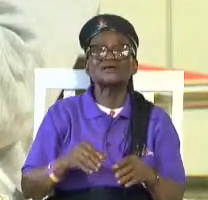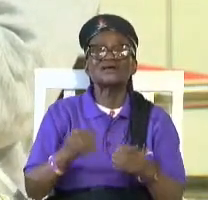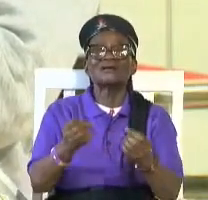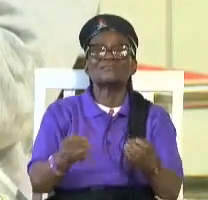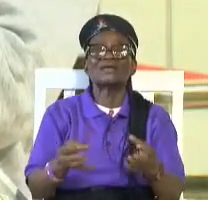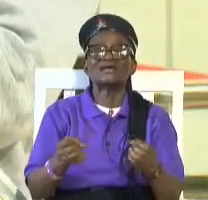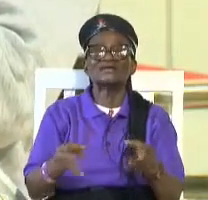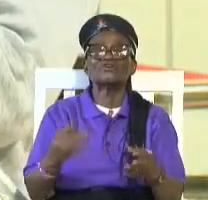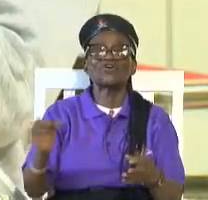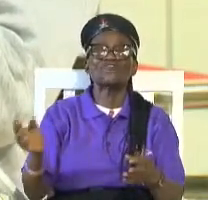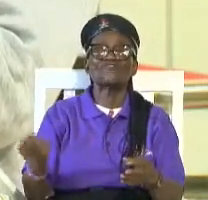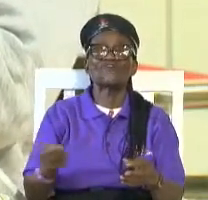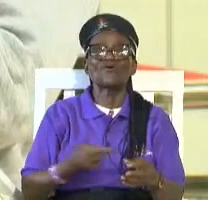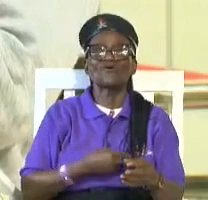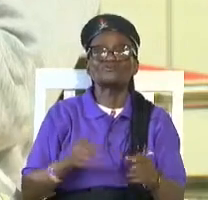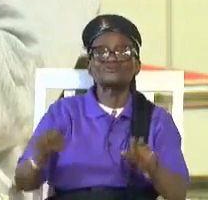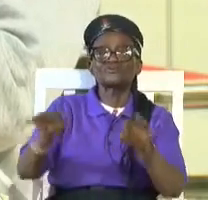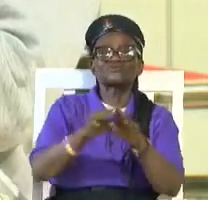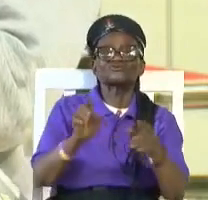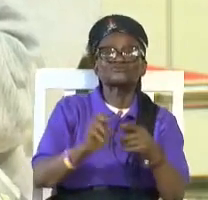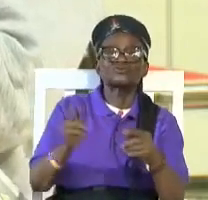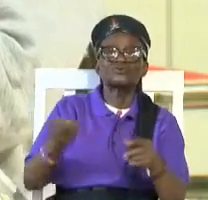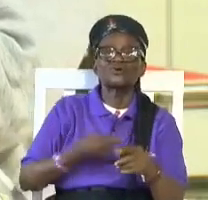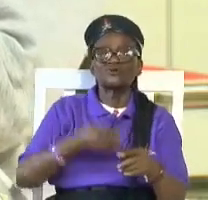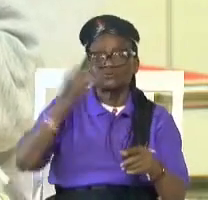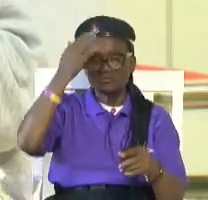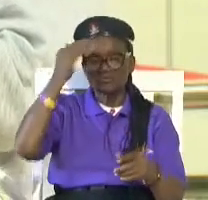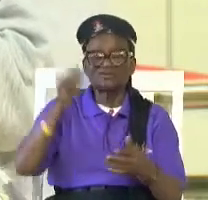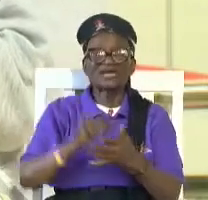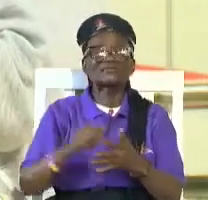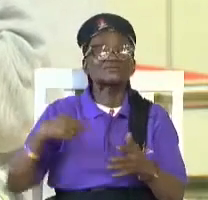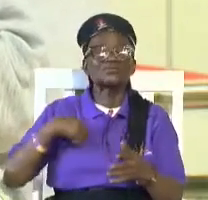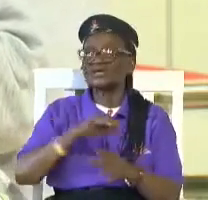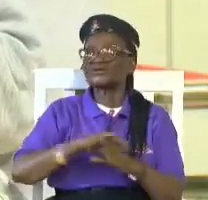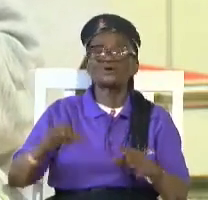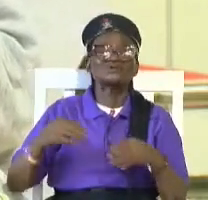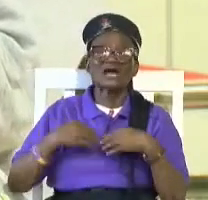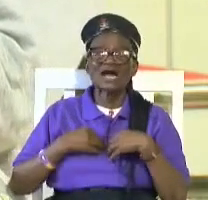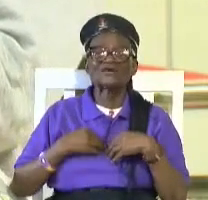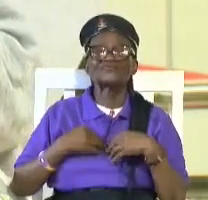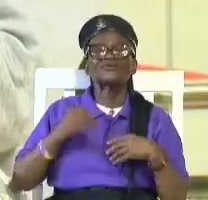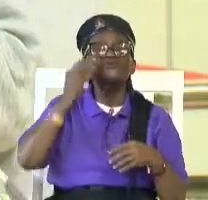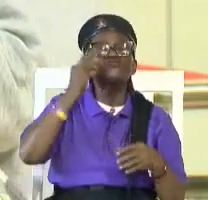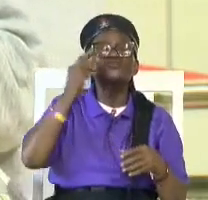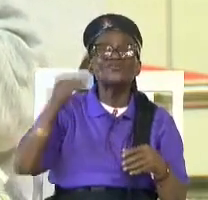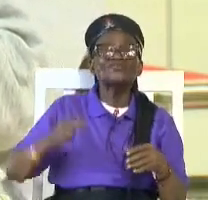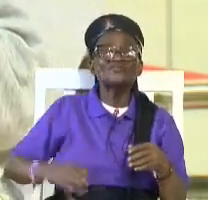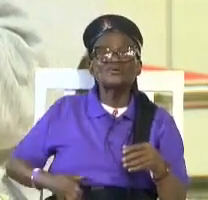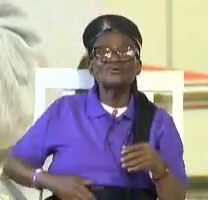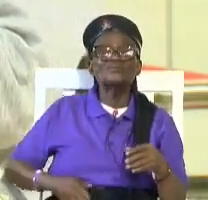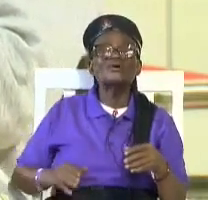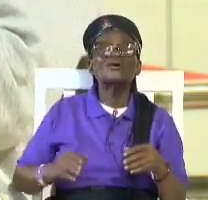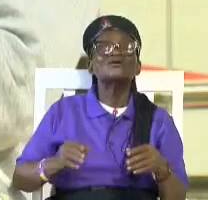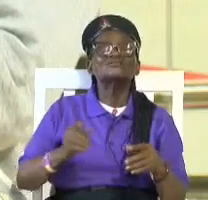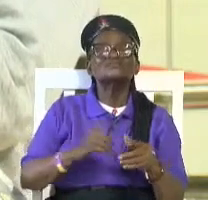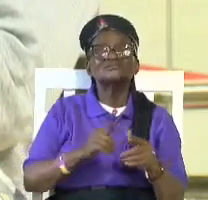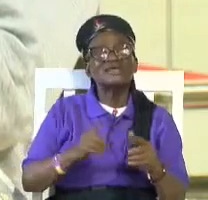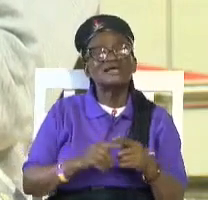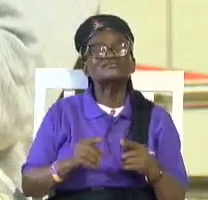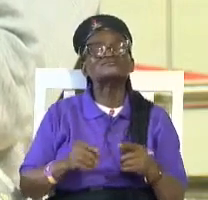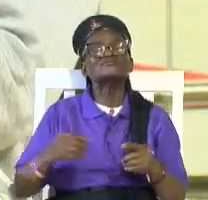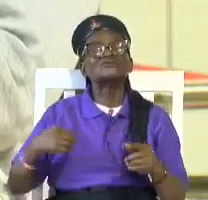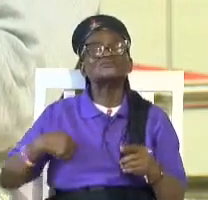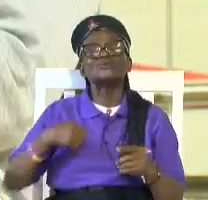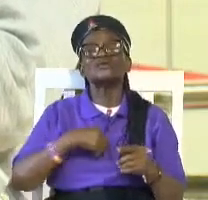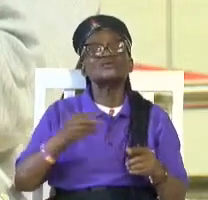don't have fruit of the womb. But to the glory of God, the Lord ministered to us that we should adopt a child. We adopted her, and